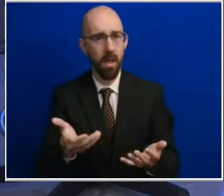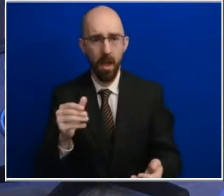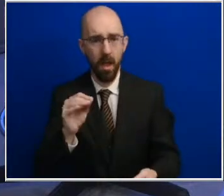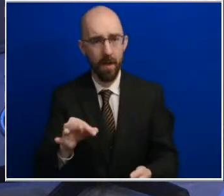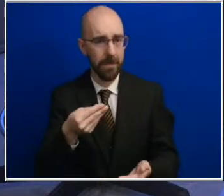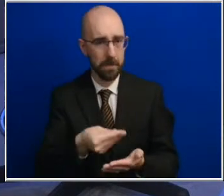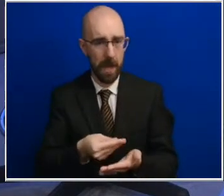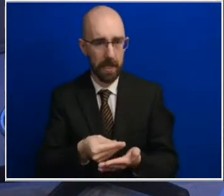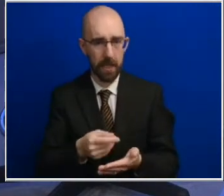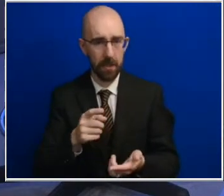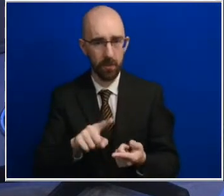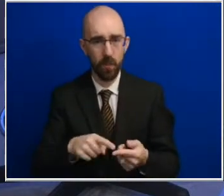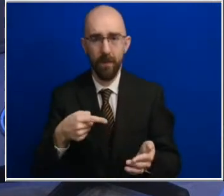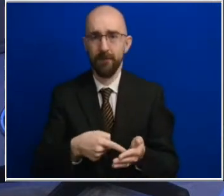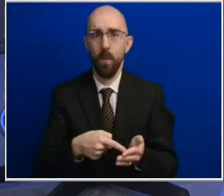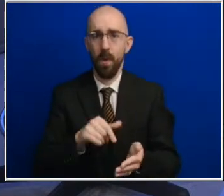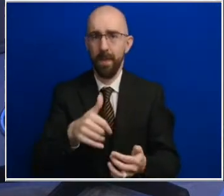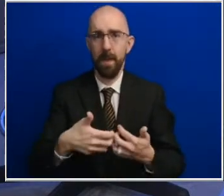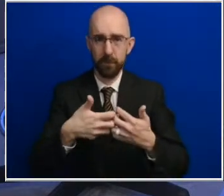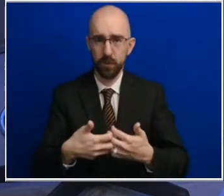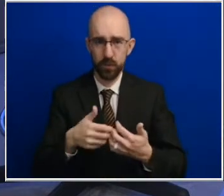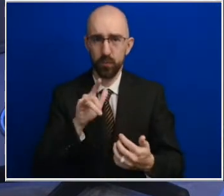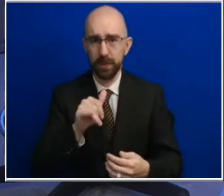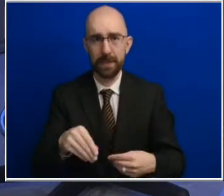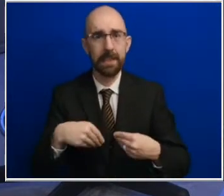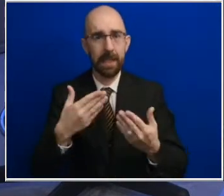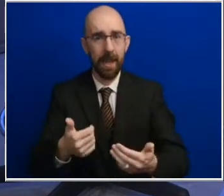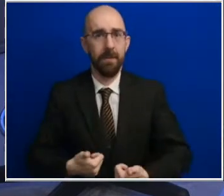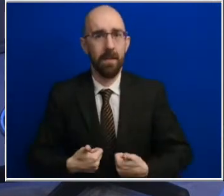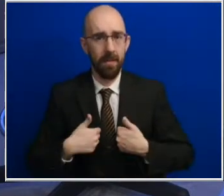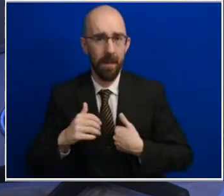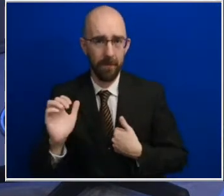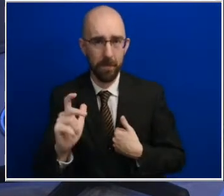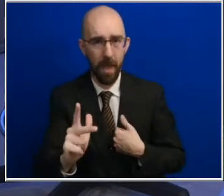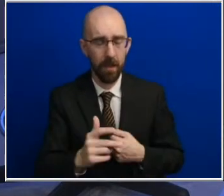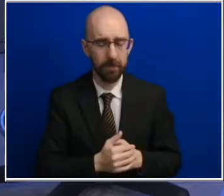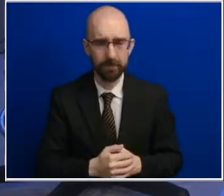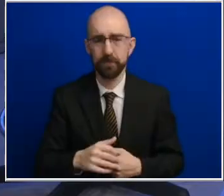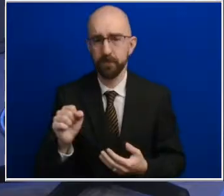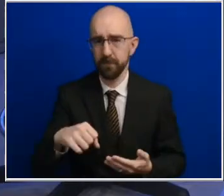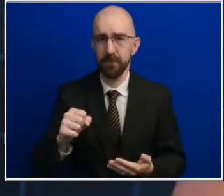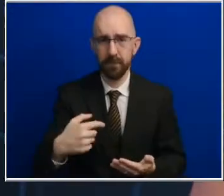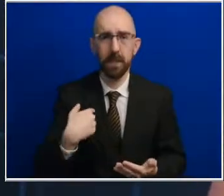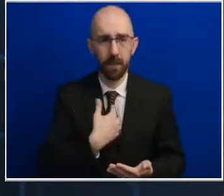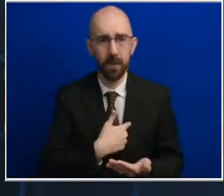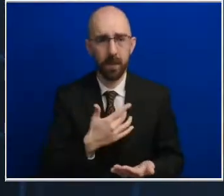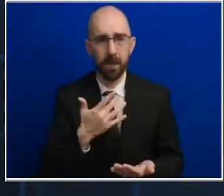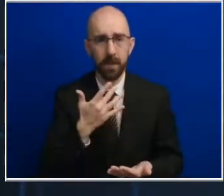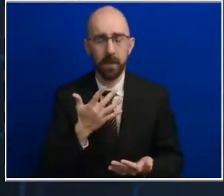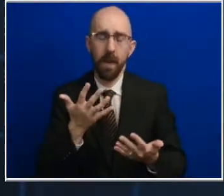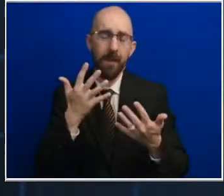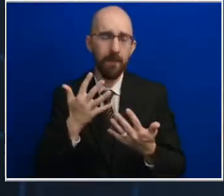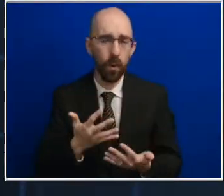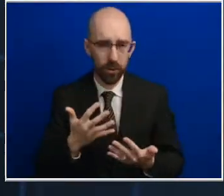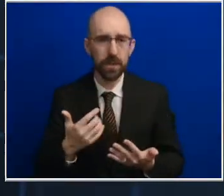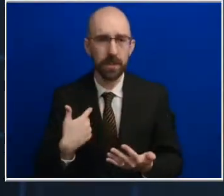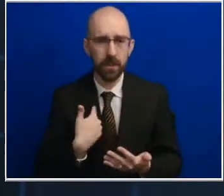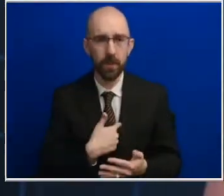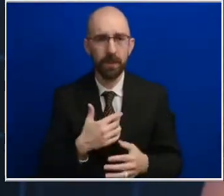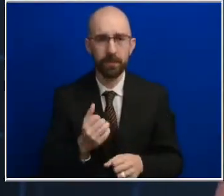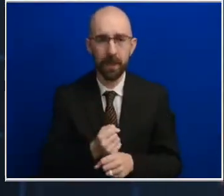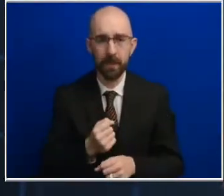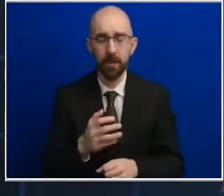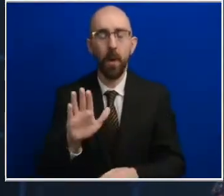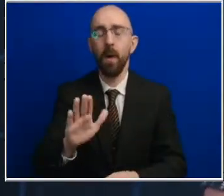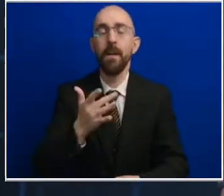afford this machine that really gave you your life back. Yeah, and That's incredible. Unfortunately, we got to go see him and visit him afterwards and